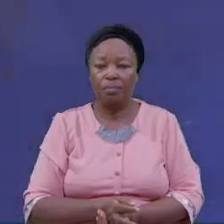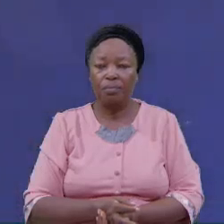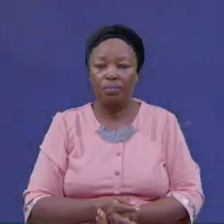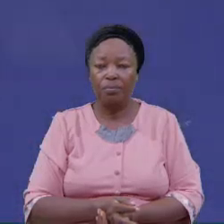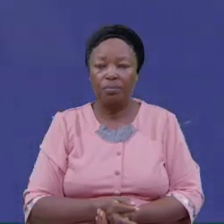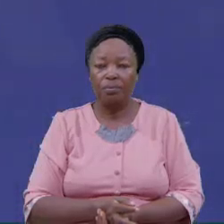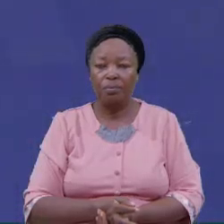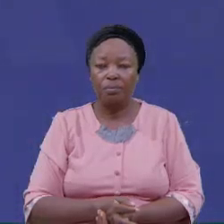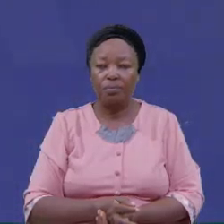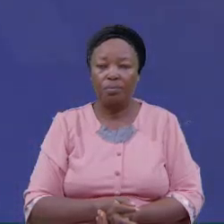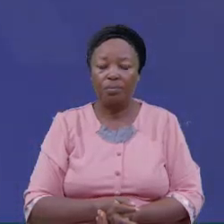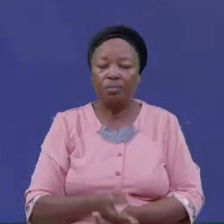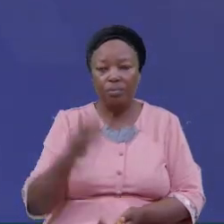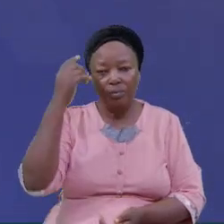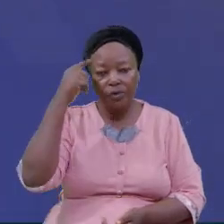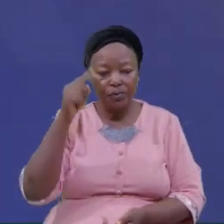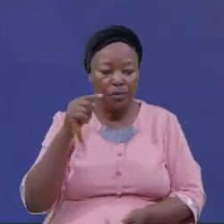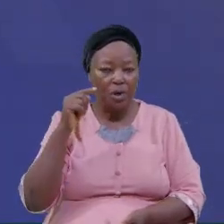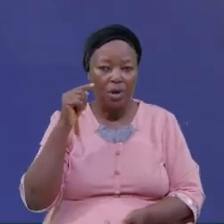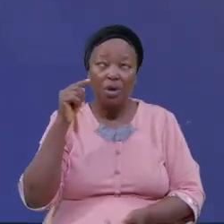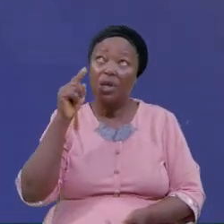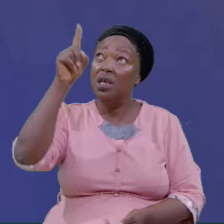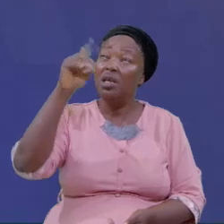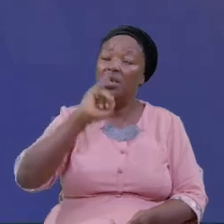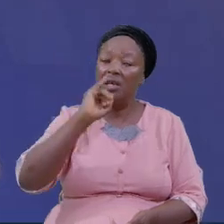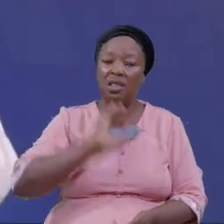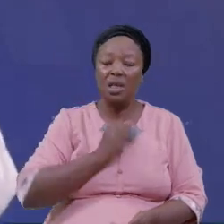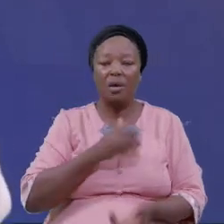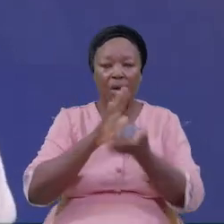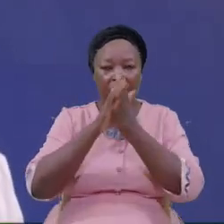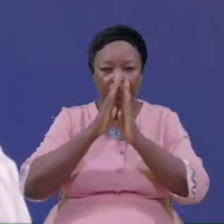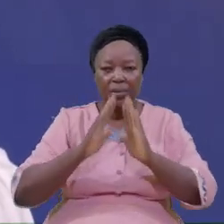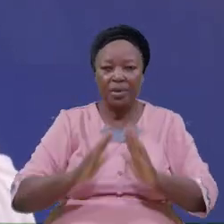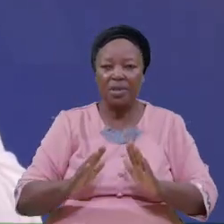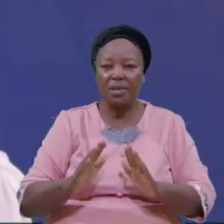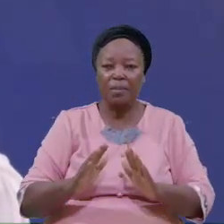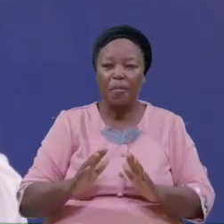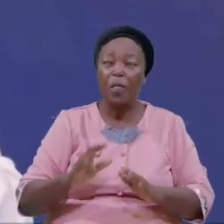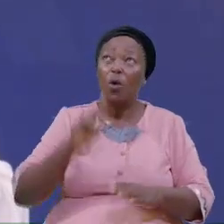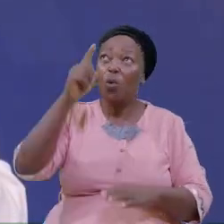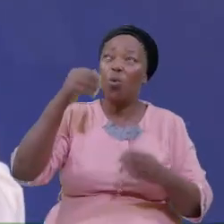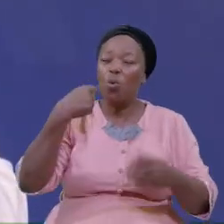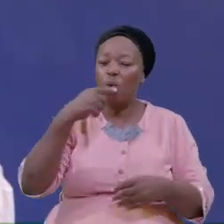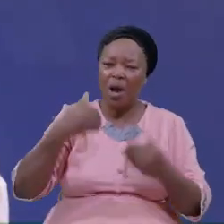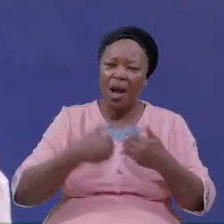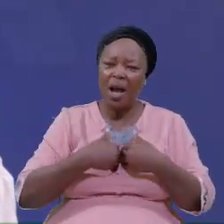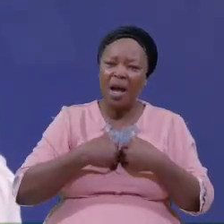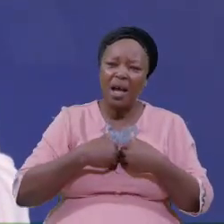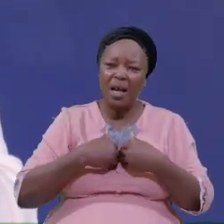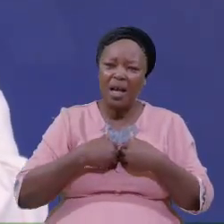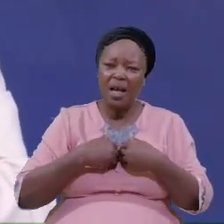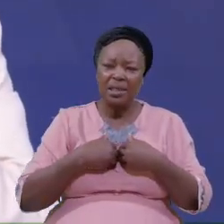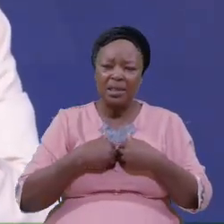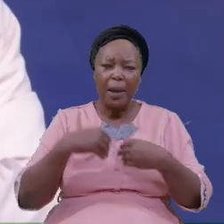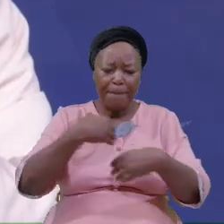For he is our peace, who has broken, who has made both one,